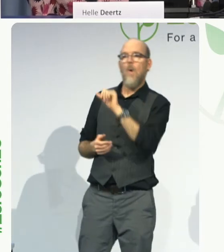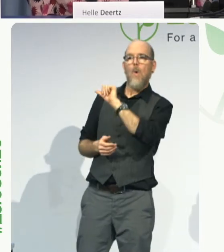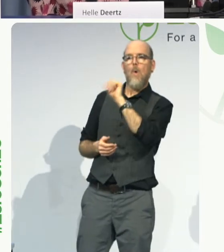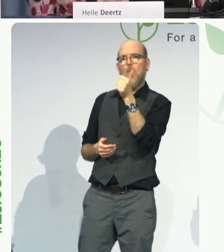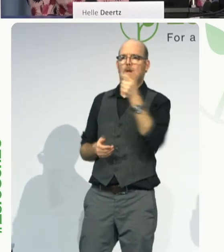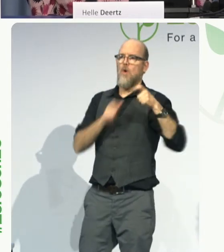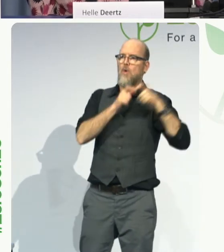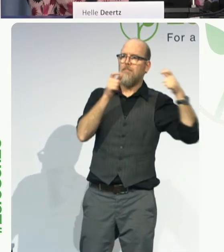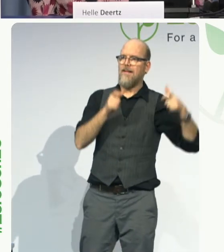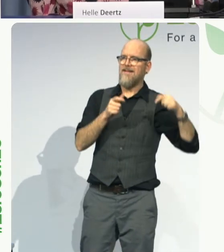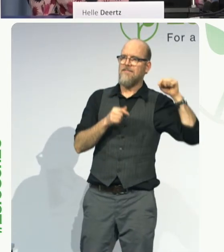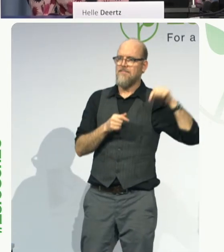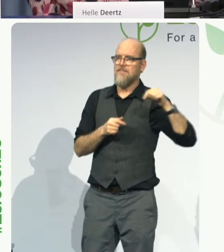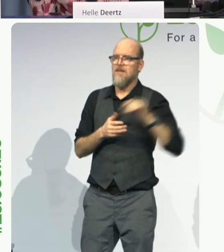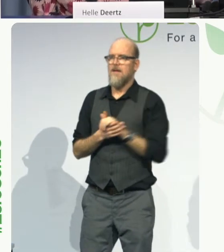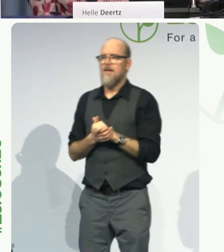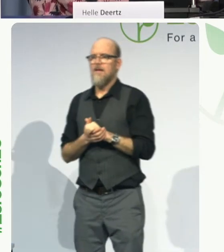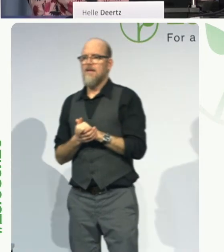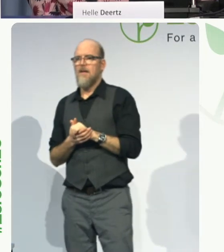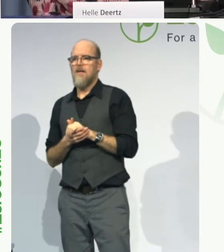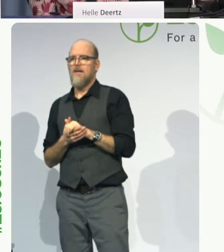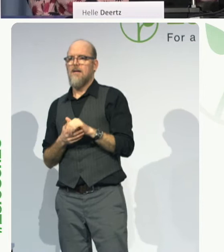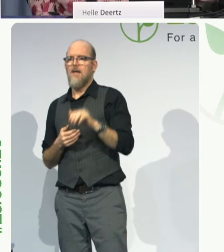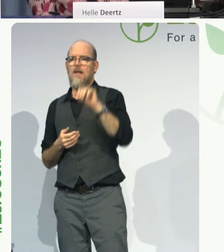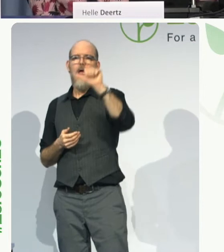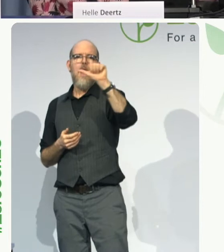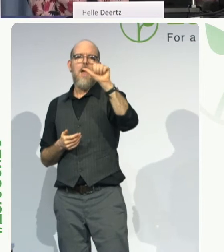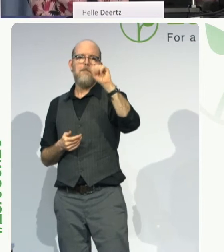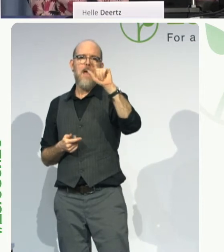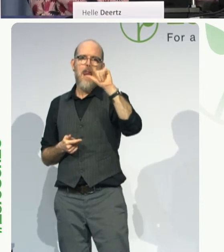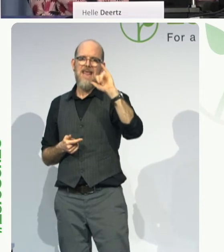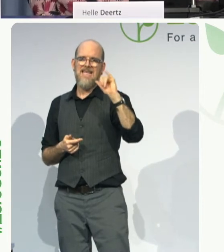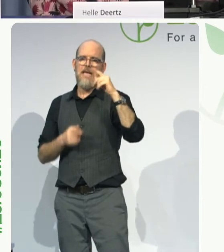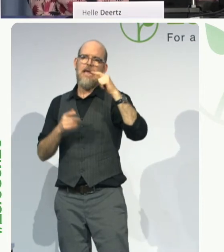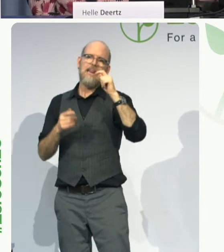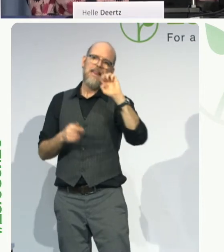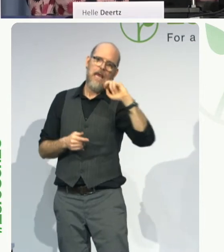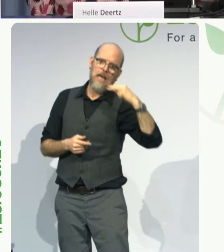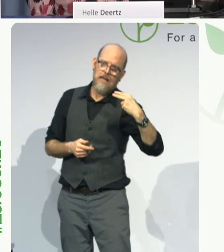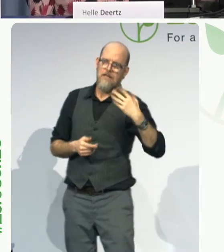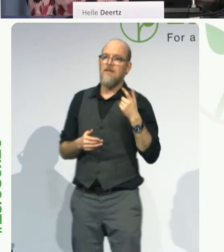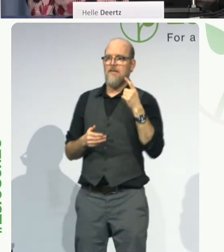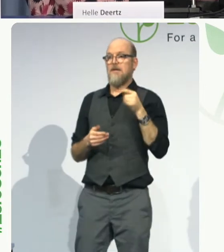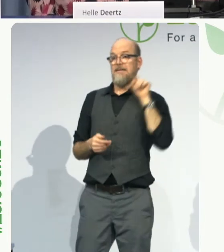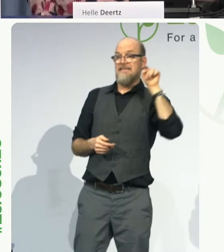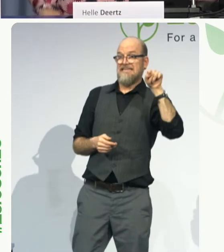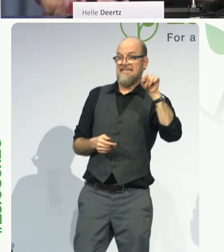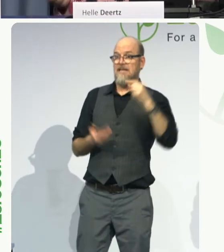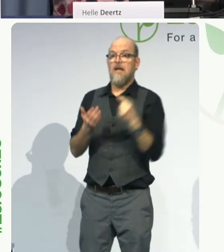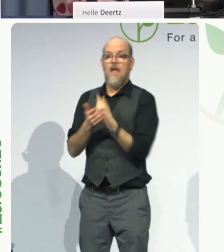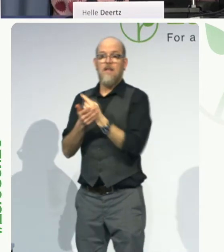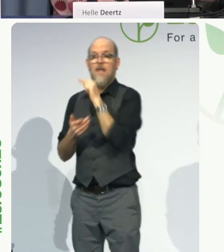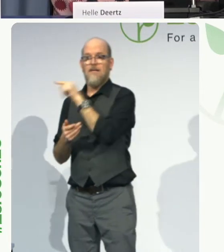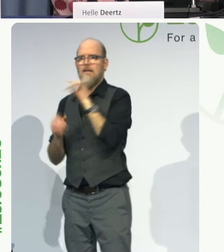are trying to include young talents with disabilities at their training and service center. And we